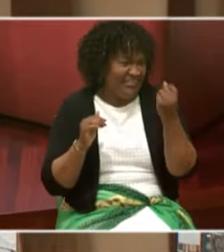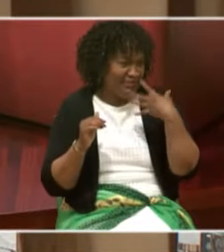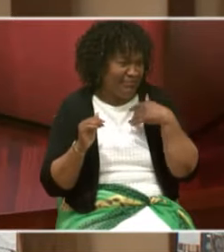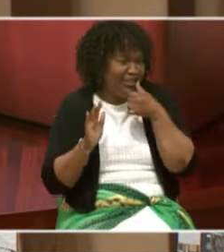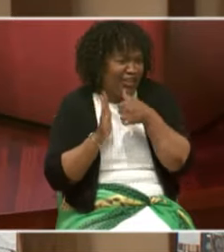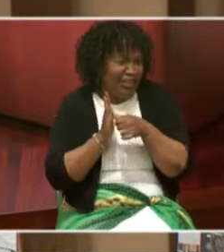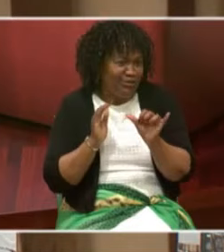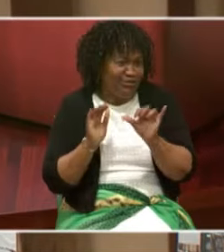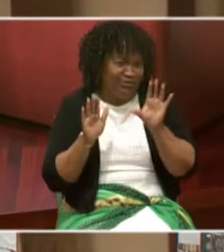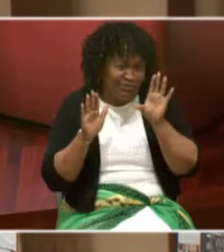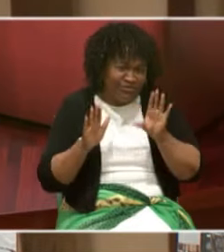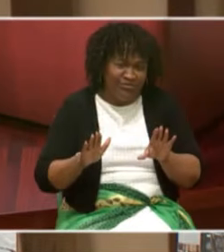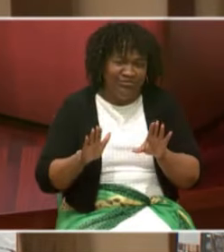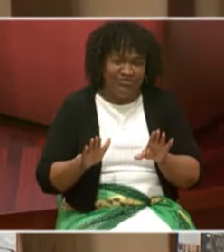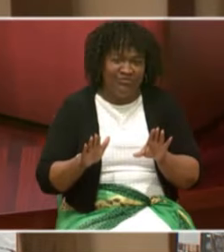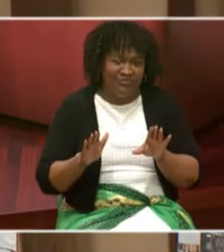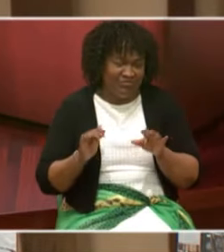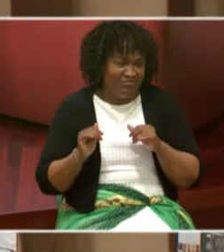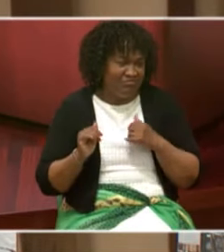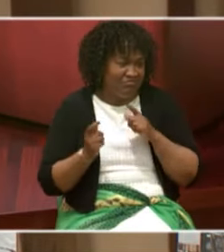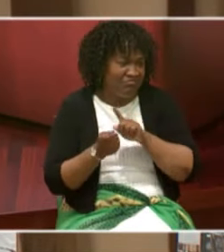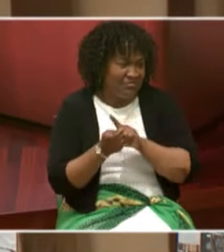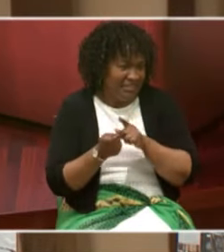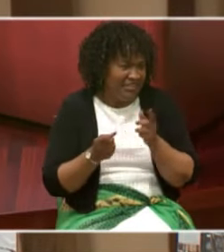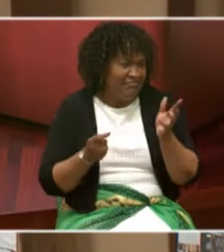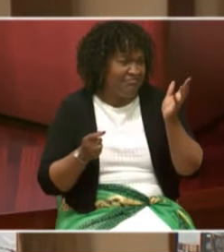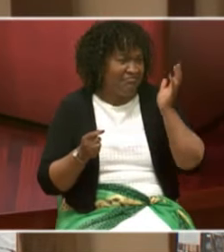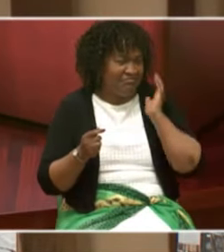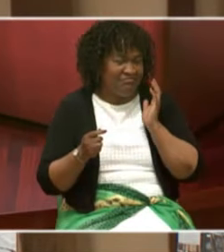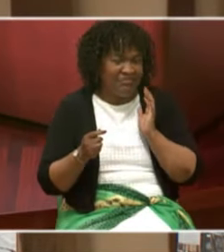of our country to be living in fear,